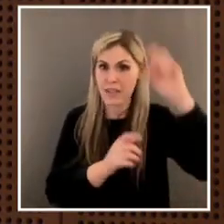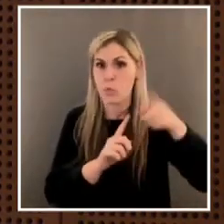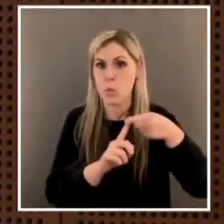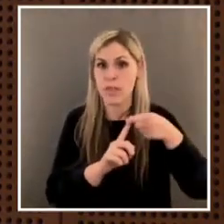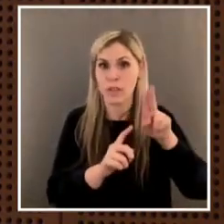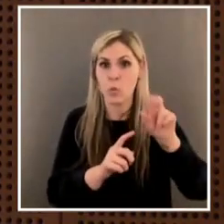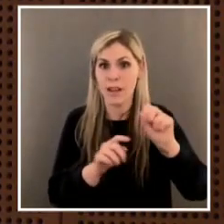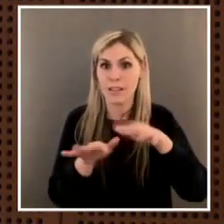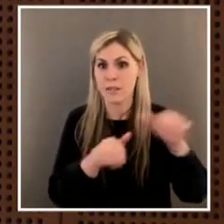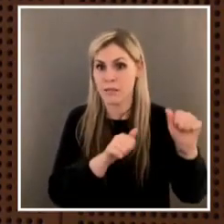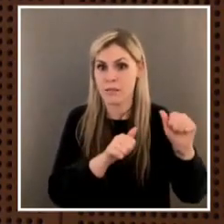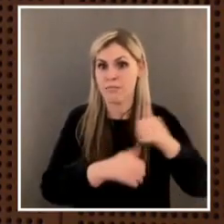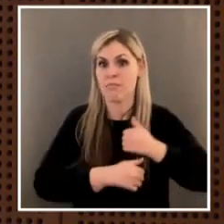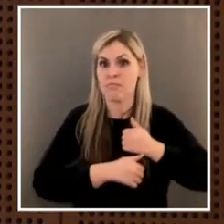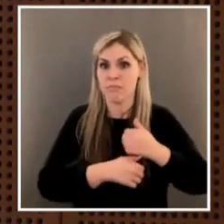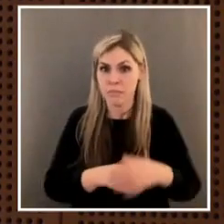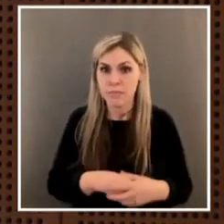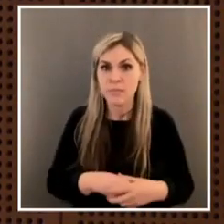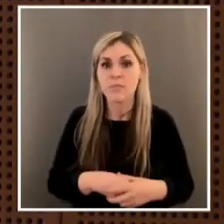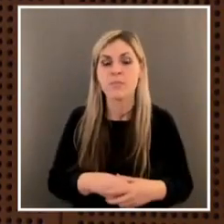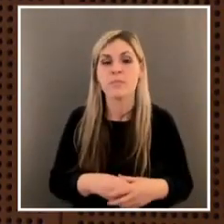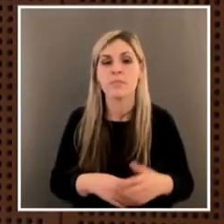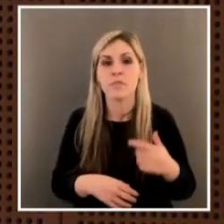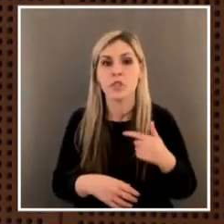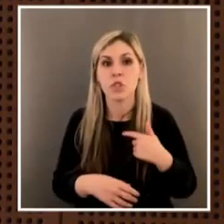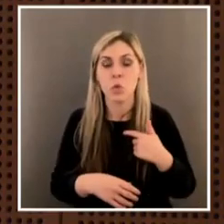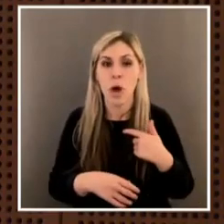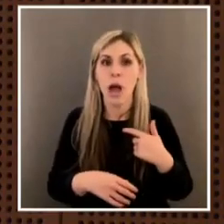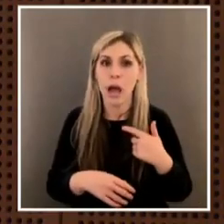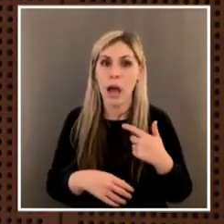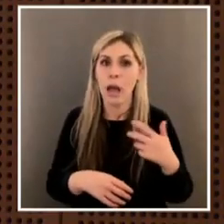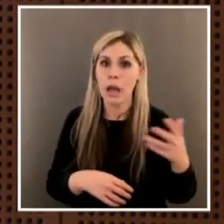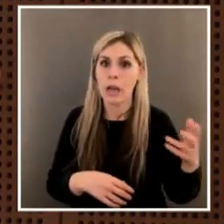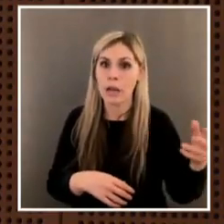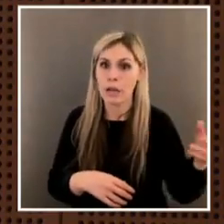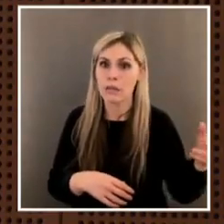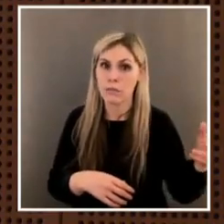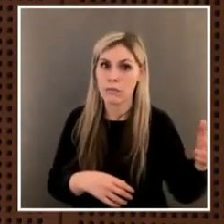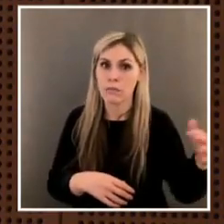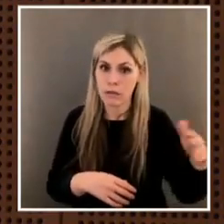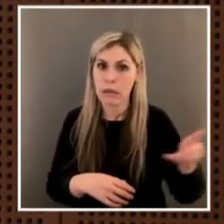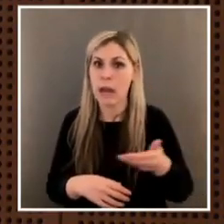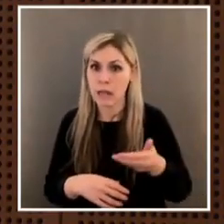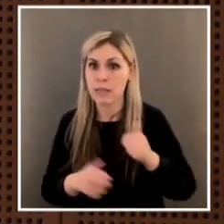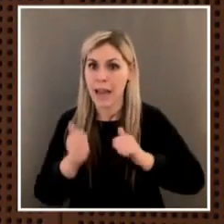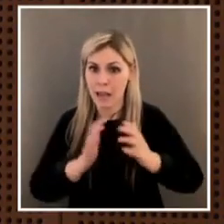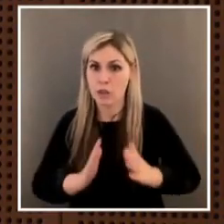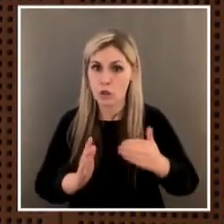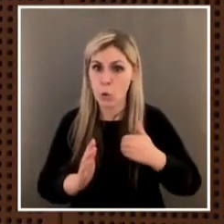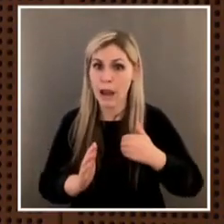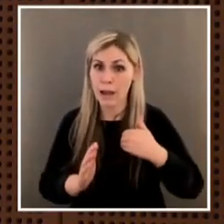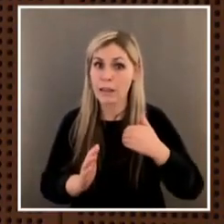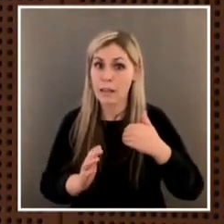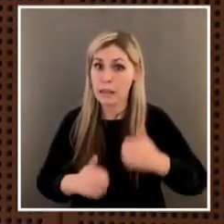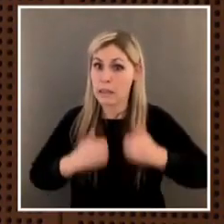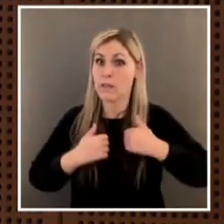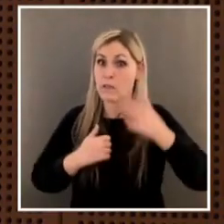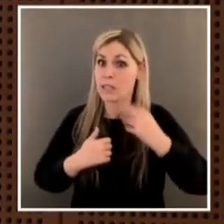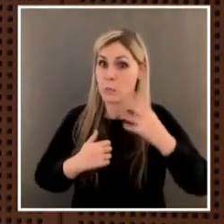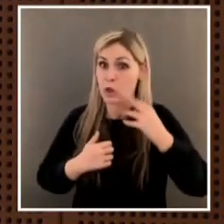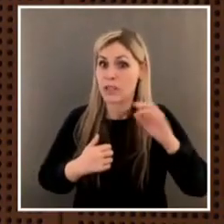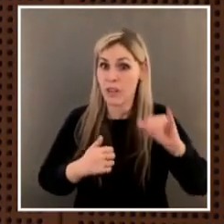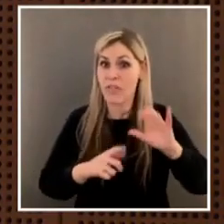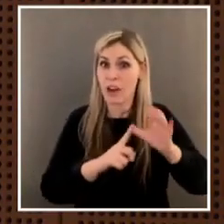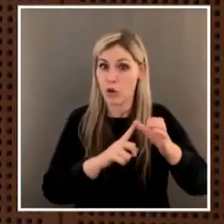Mm. So I cast actors who had that lived experience of that culture, and we